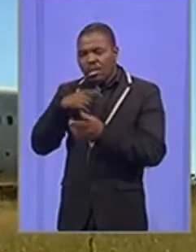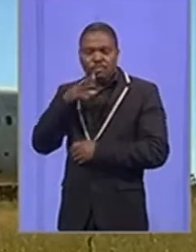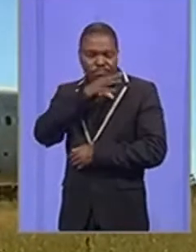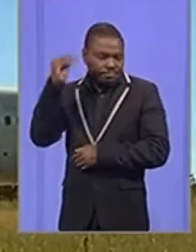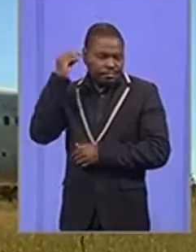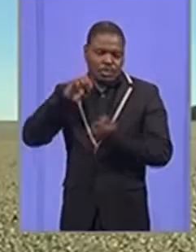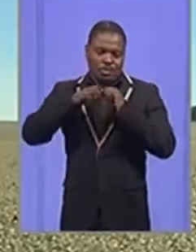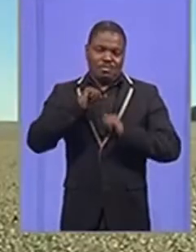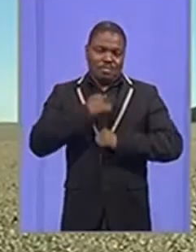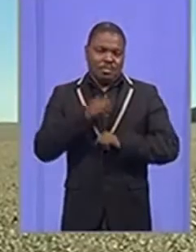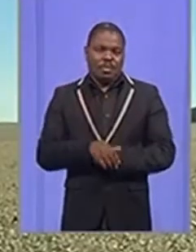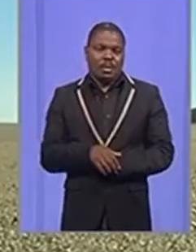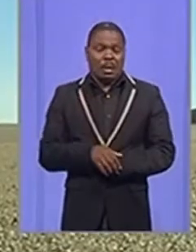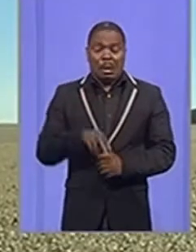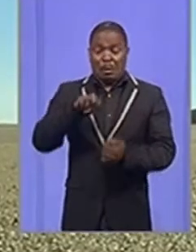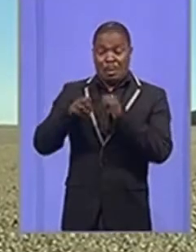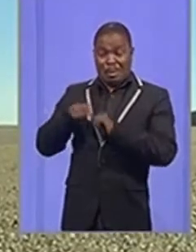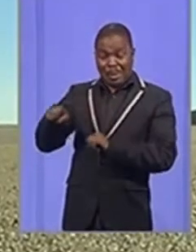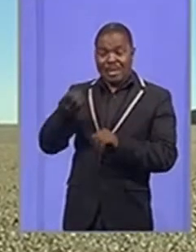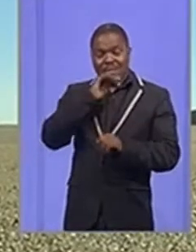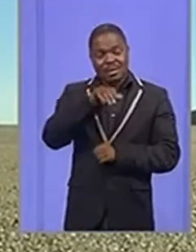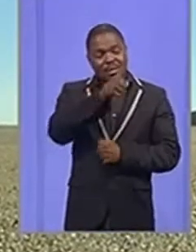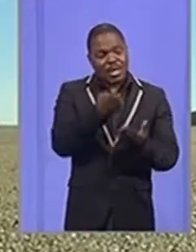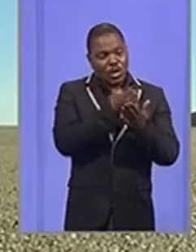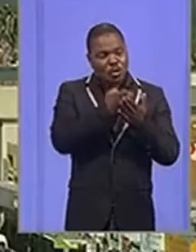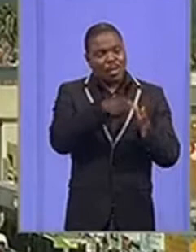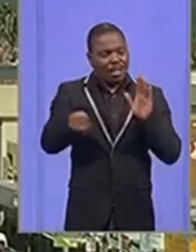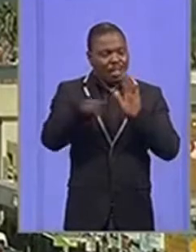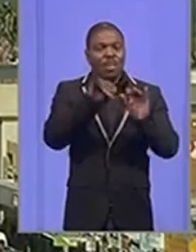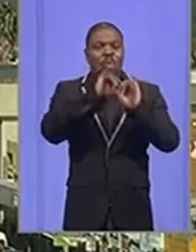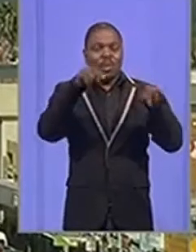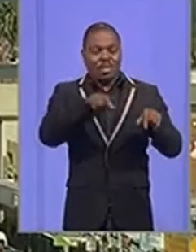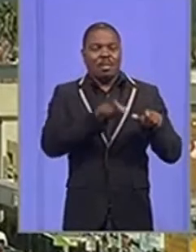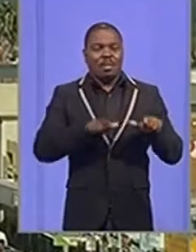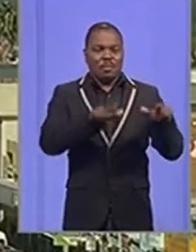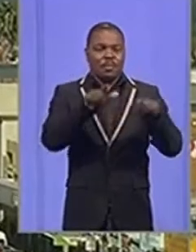Ditlamorago tše di oketša mathata ao a lego gona a amago ikonomi ya Limpopo.